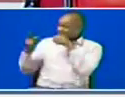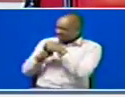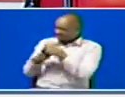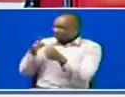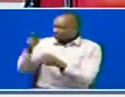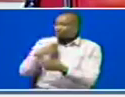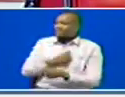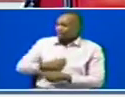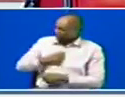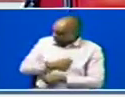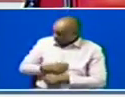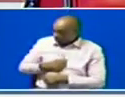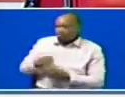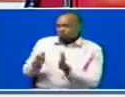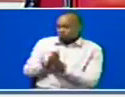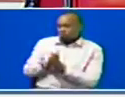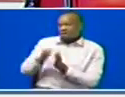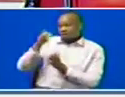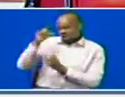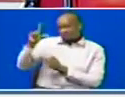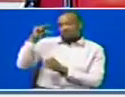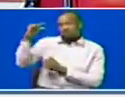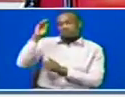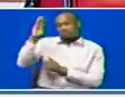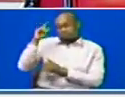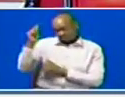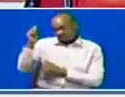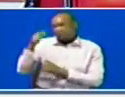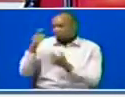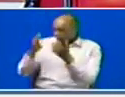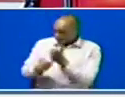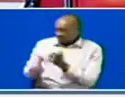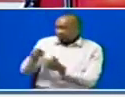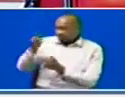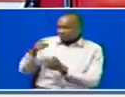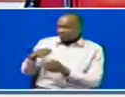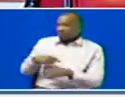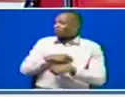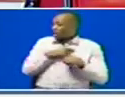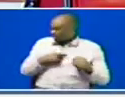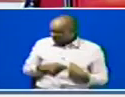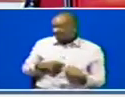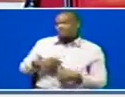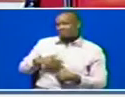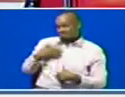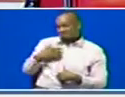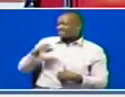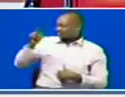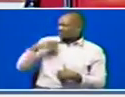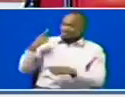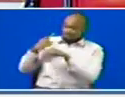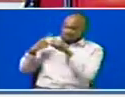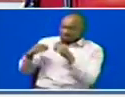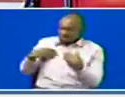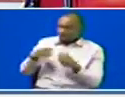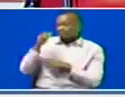to apologize to the LGBT community. Indeed we did. For what you said, and I quote, "for the hurt and pain that they have experienced